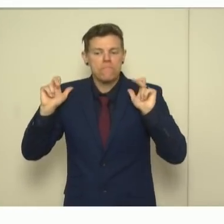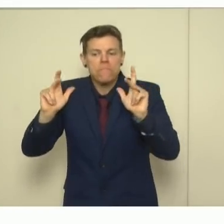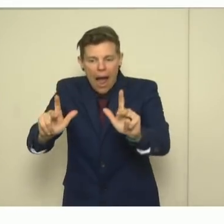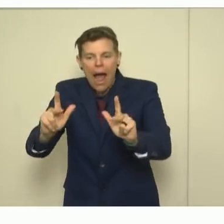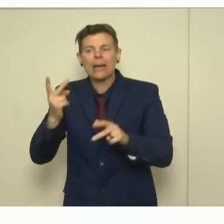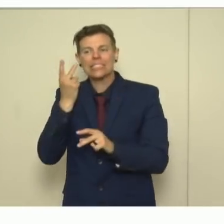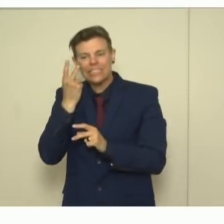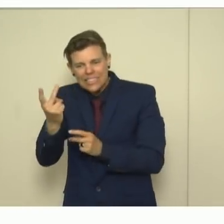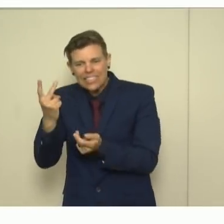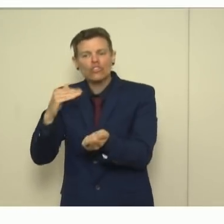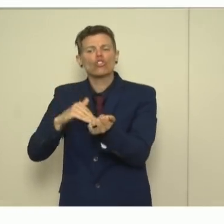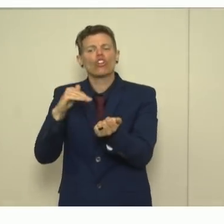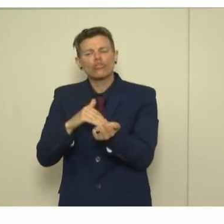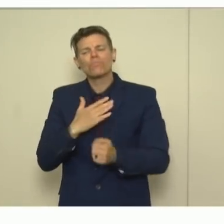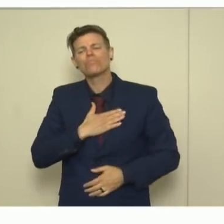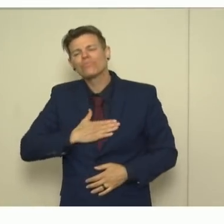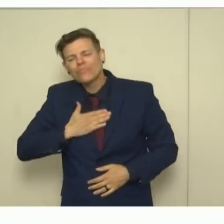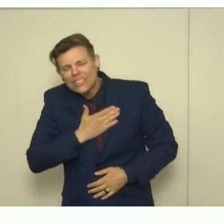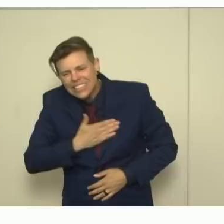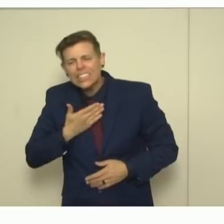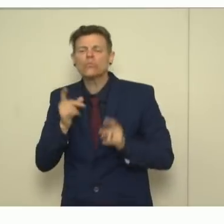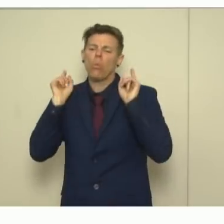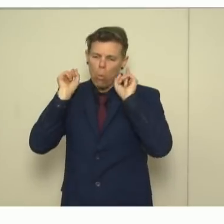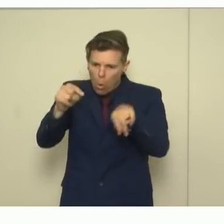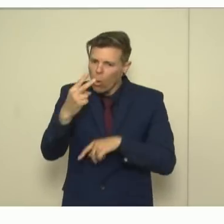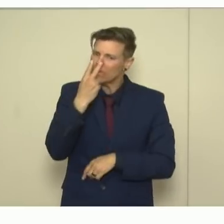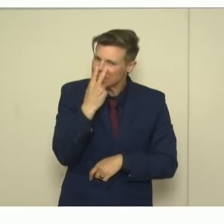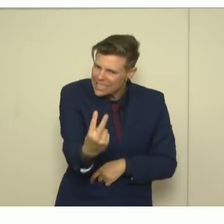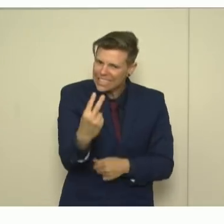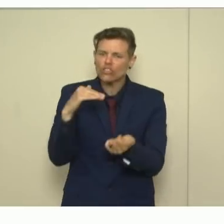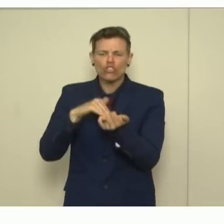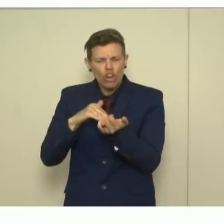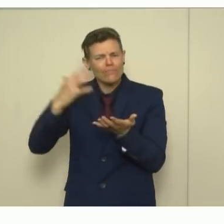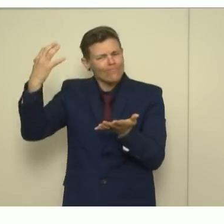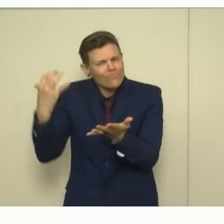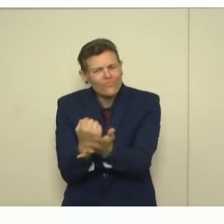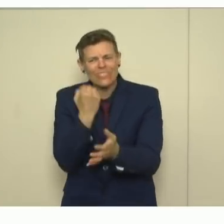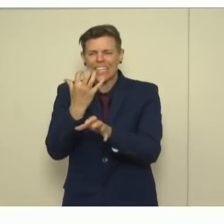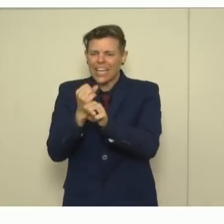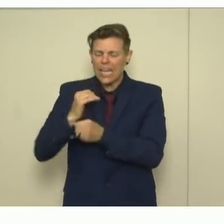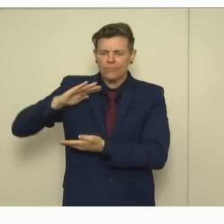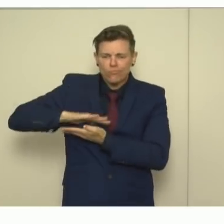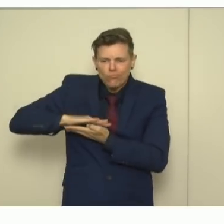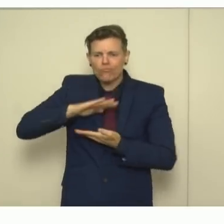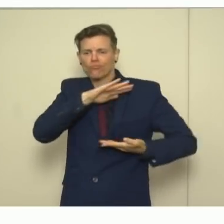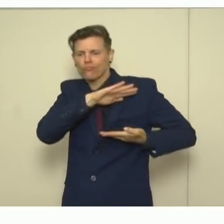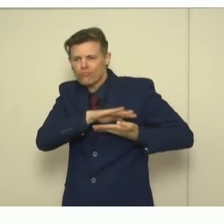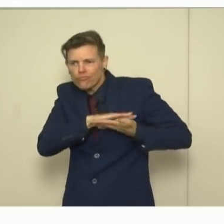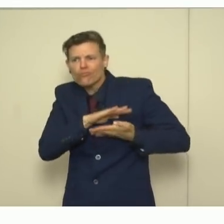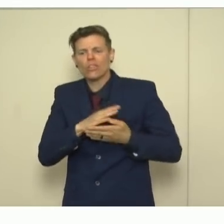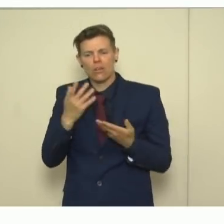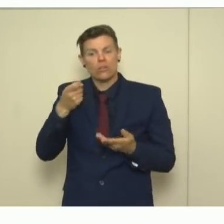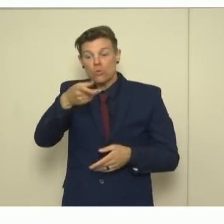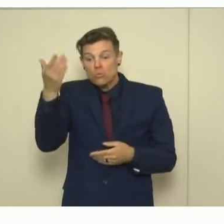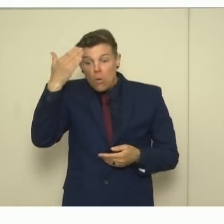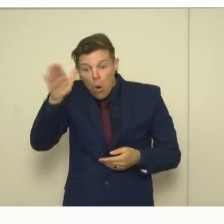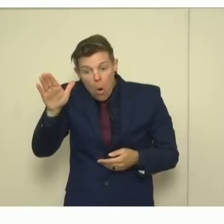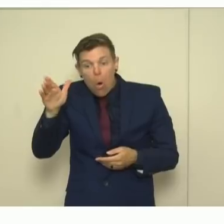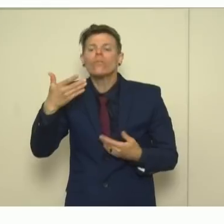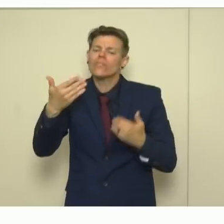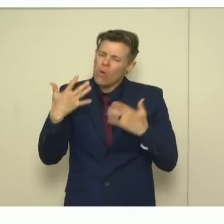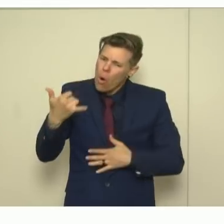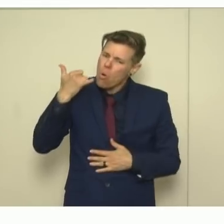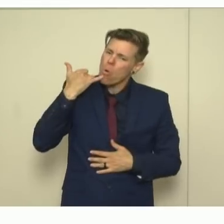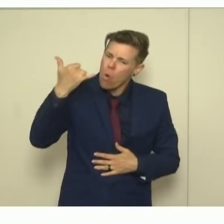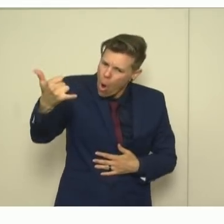really encouraging women to, if you have not made that appointment, if you know you're overdue, pick up the phone today, tomorrow, call and